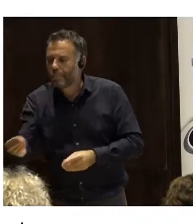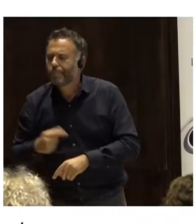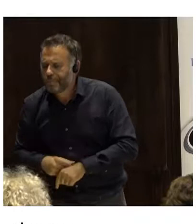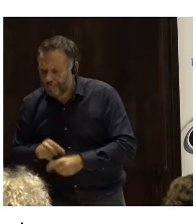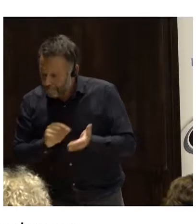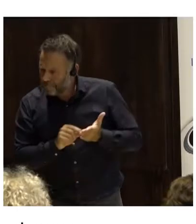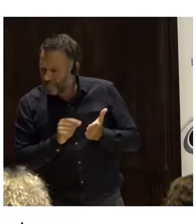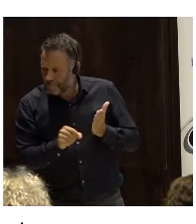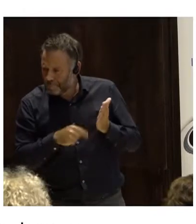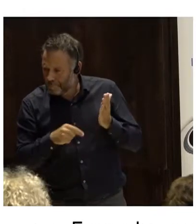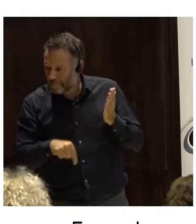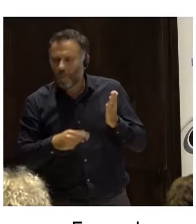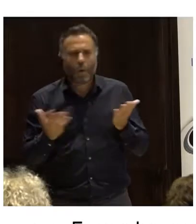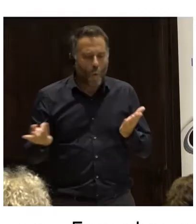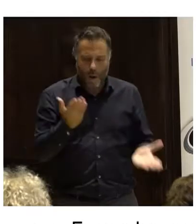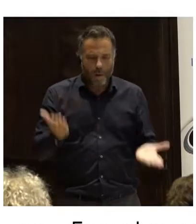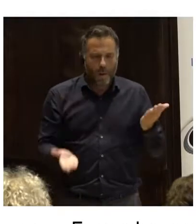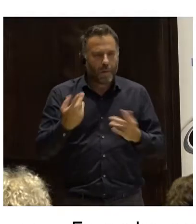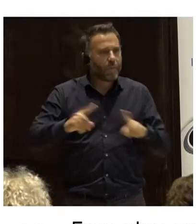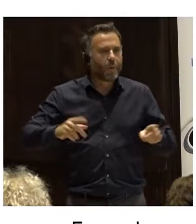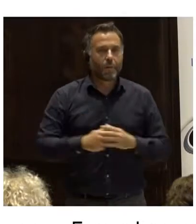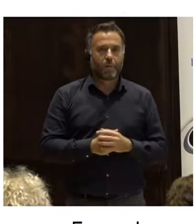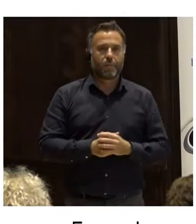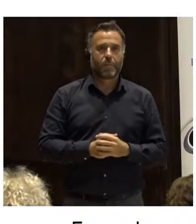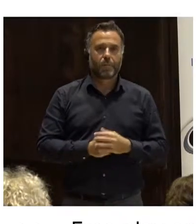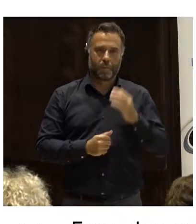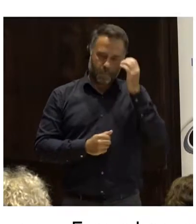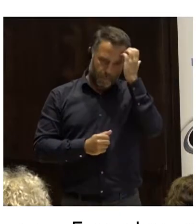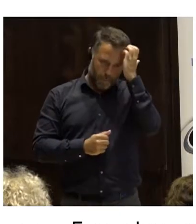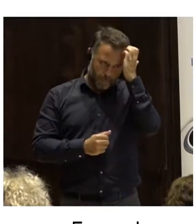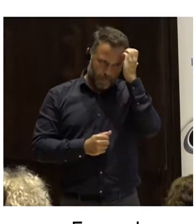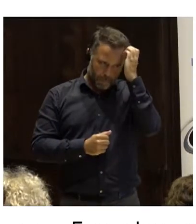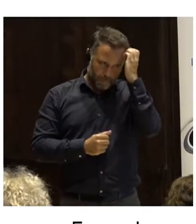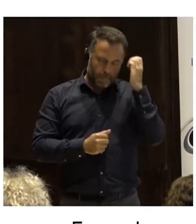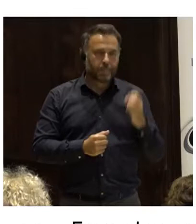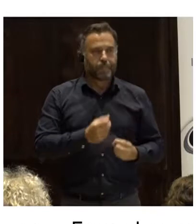in free play, but I don't know how it is possible without